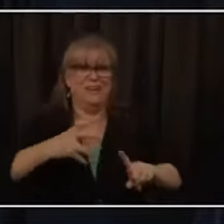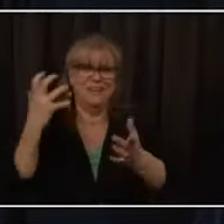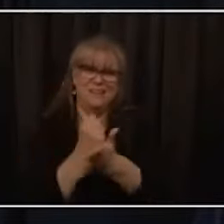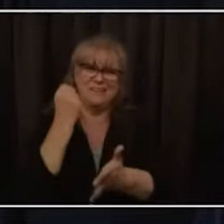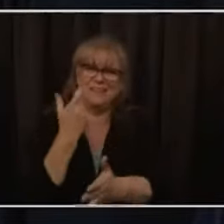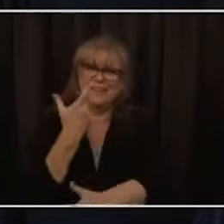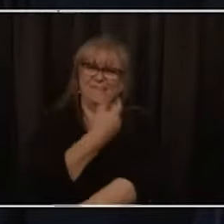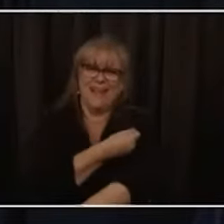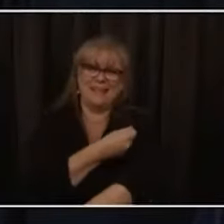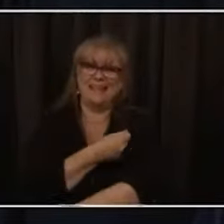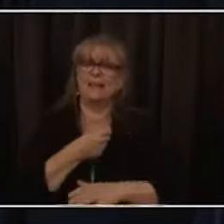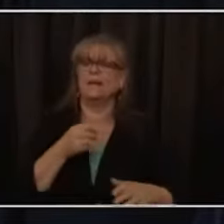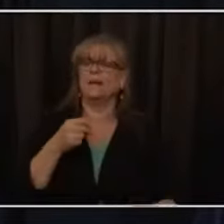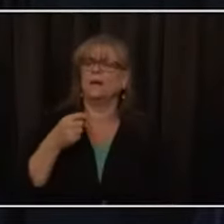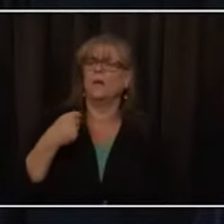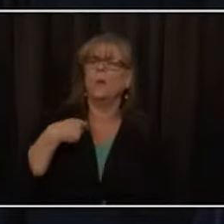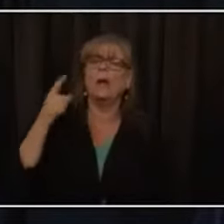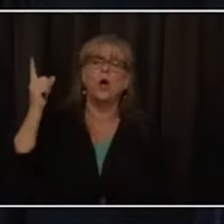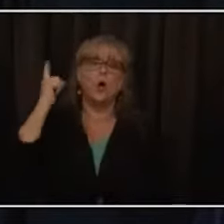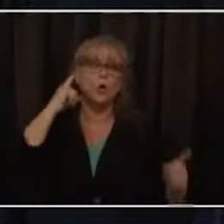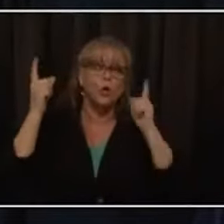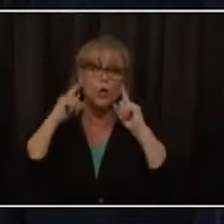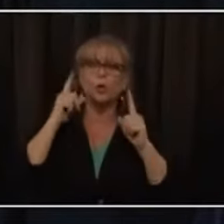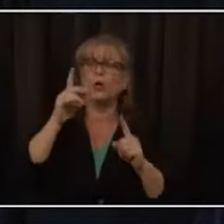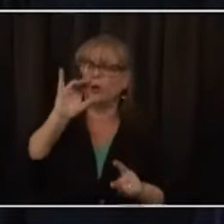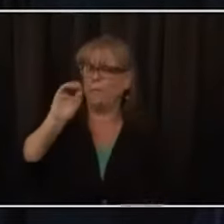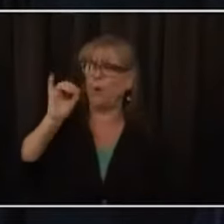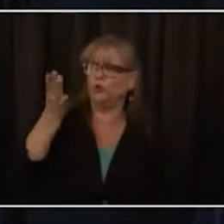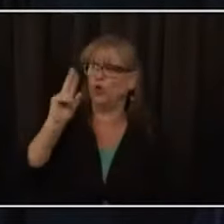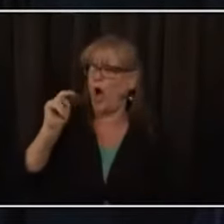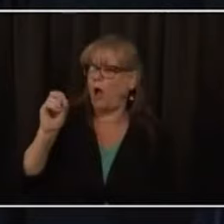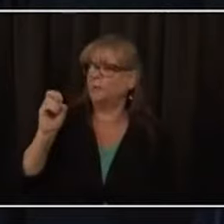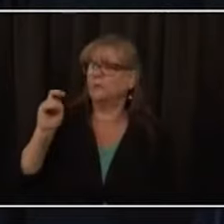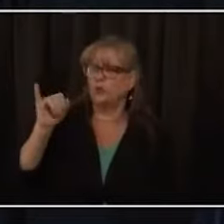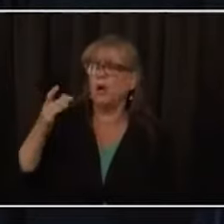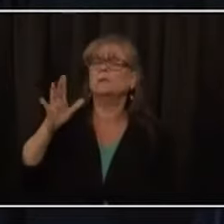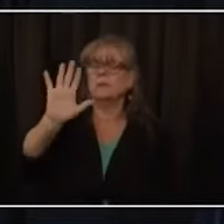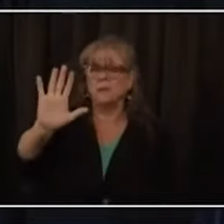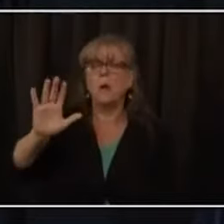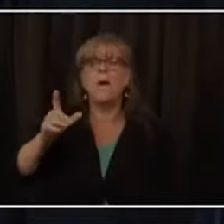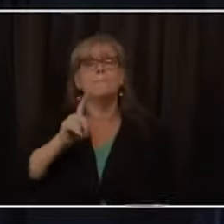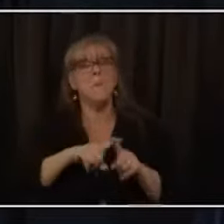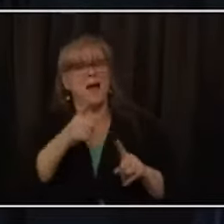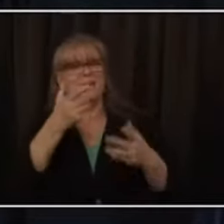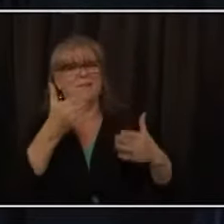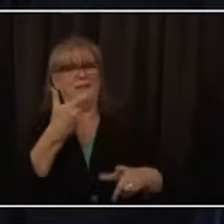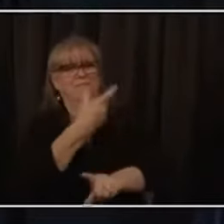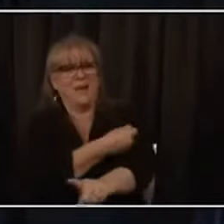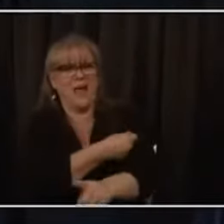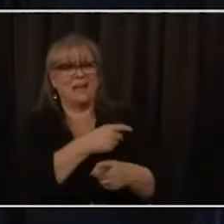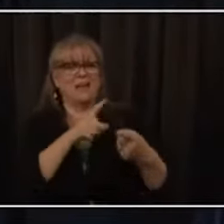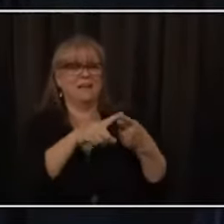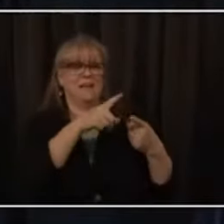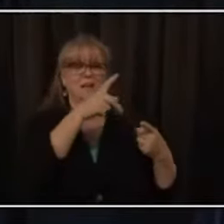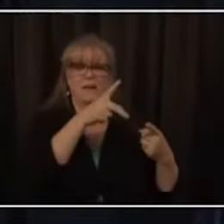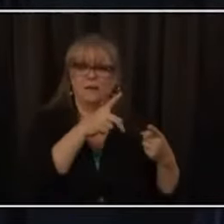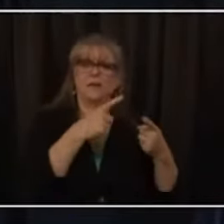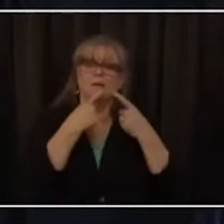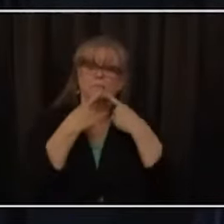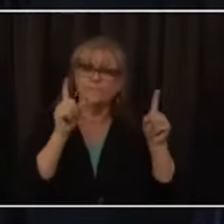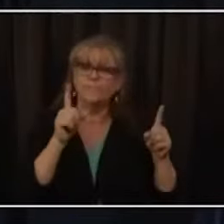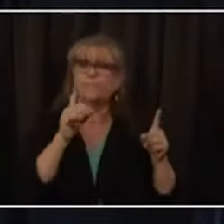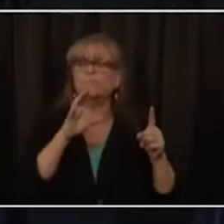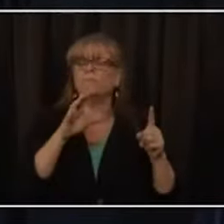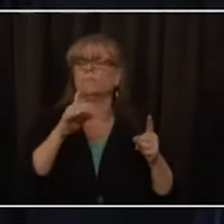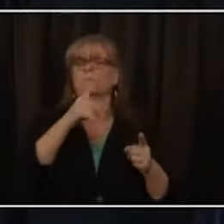news we heard about the J&J vaccine today, to have a very, very highly favorable benefit to risk ratio. Thank